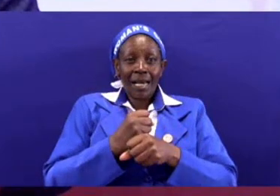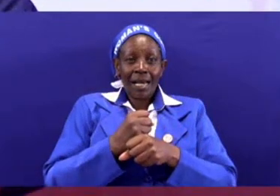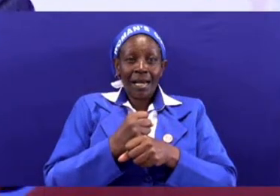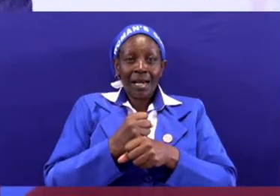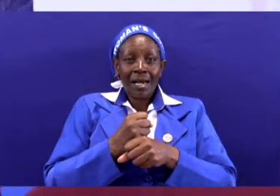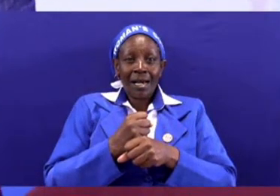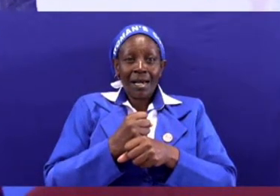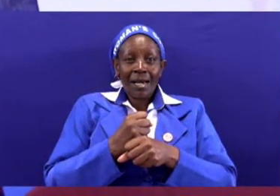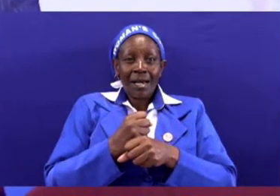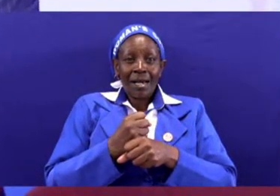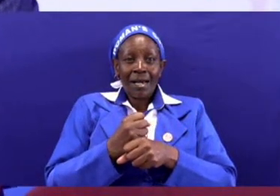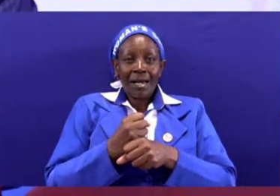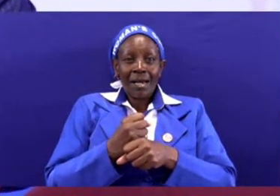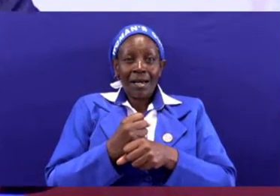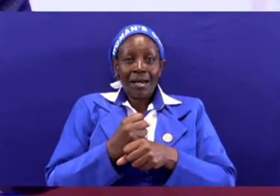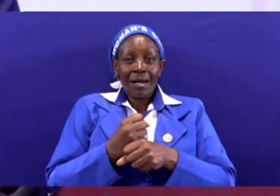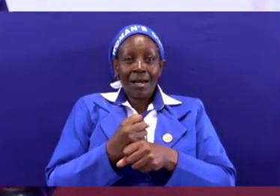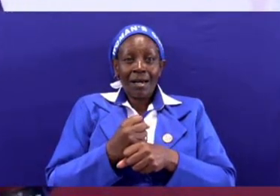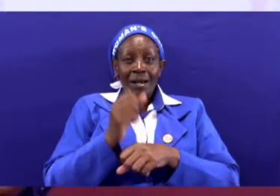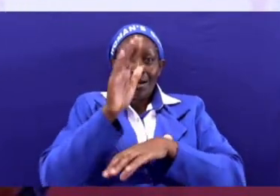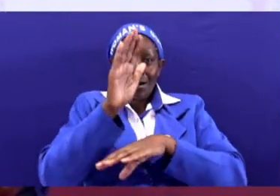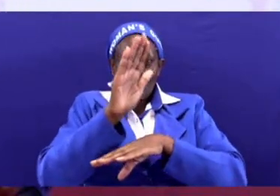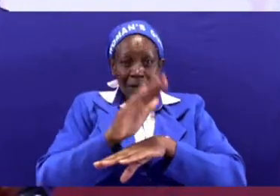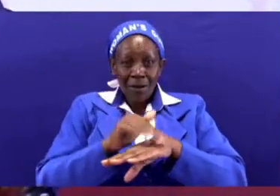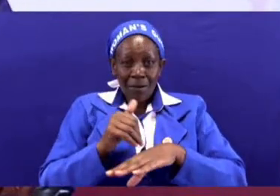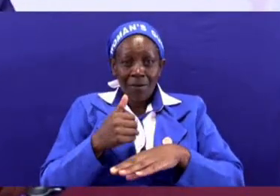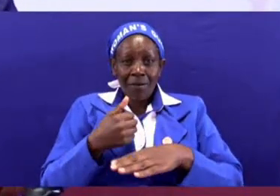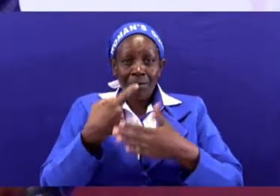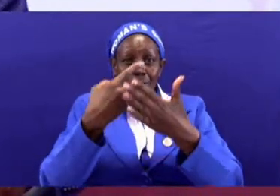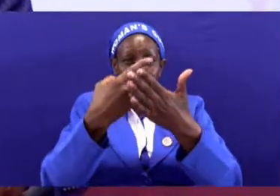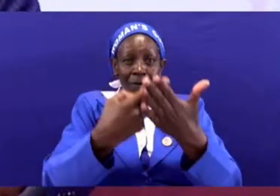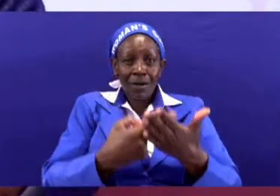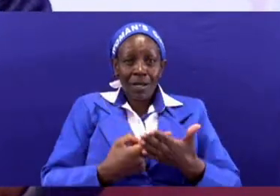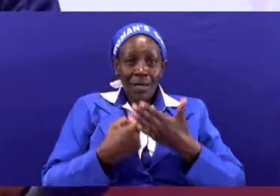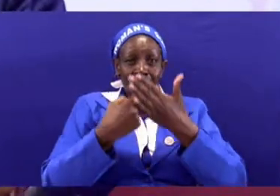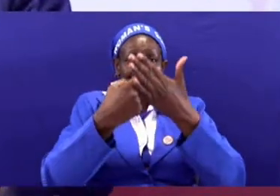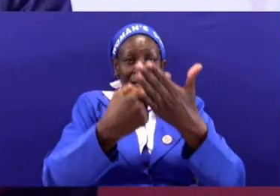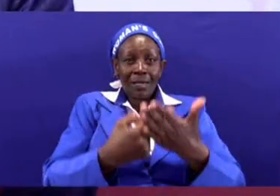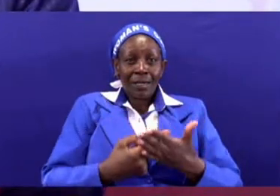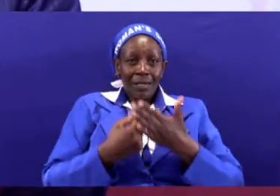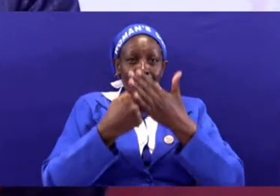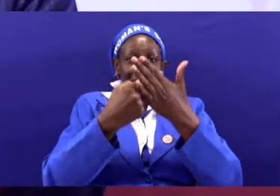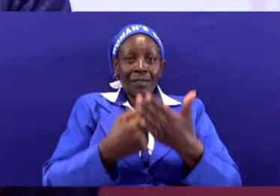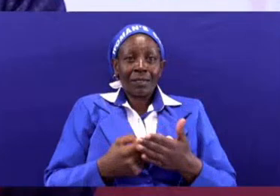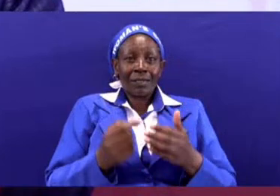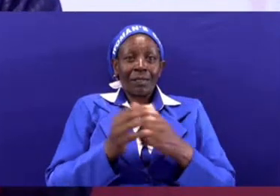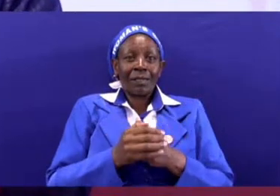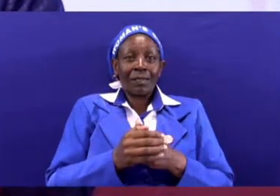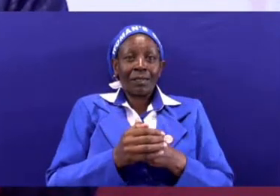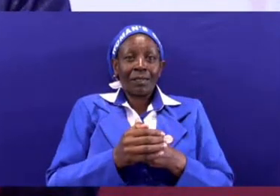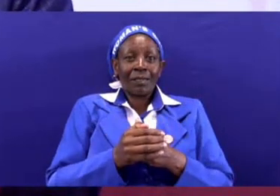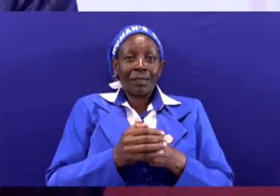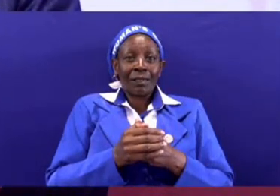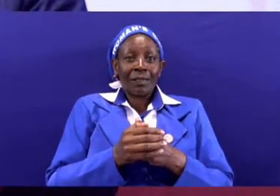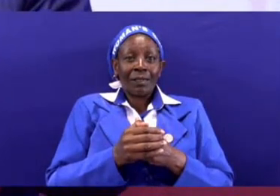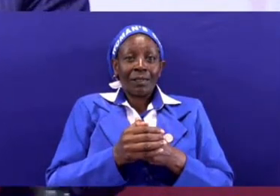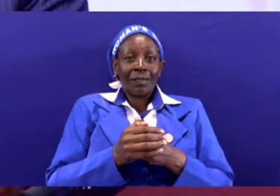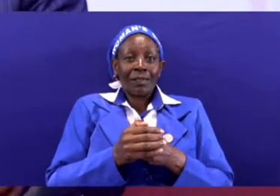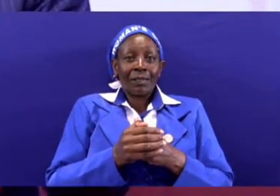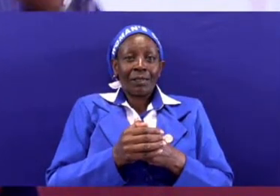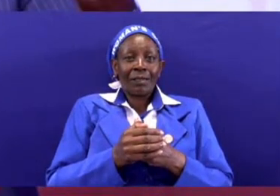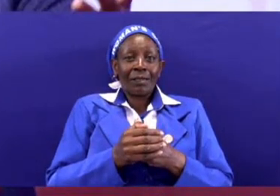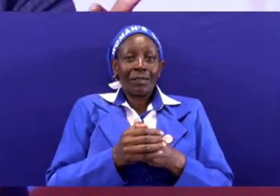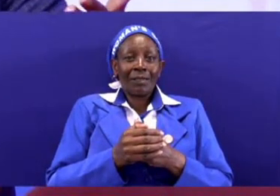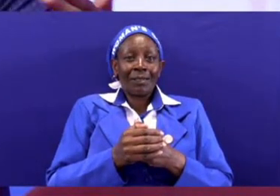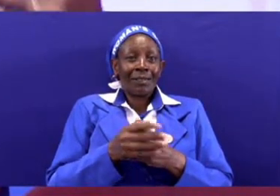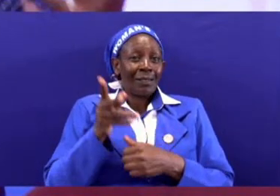called the State of the Great Commission Report. It will be launched at the Lausanne Congress that is happening in Seoul, South Korea, at the